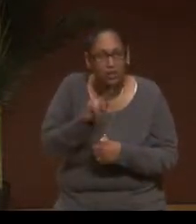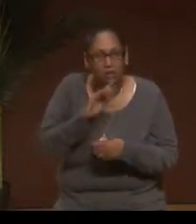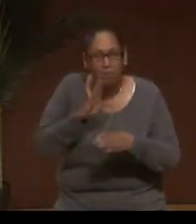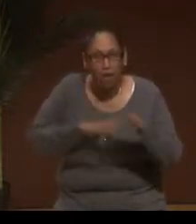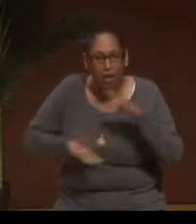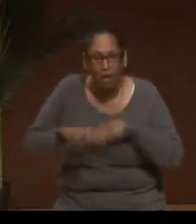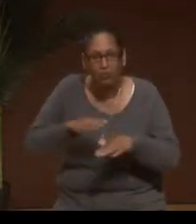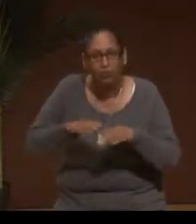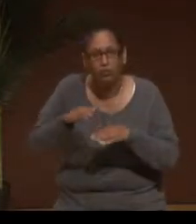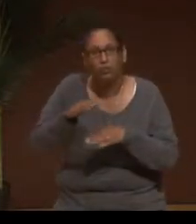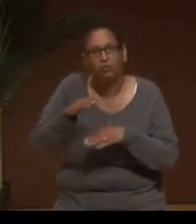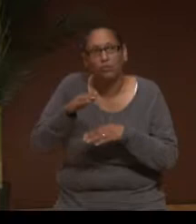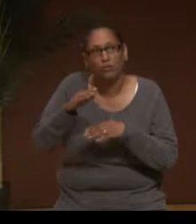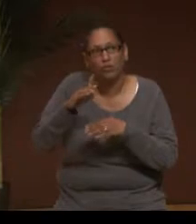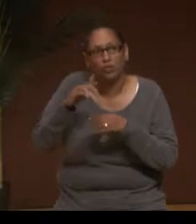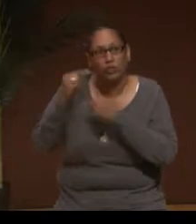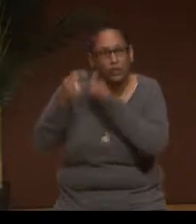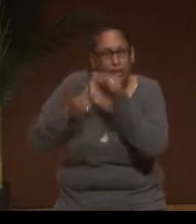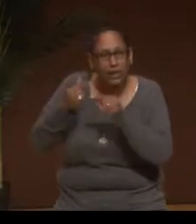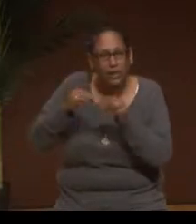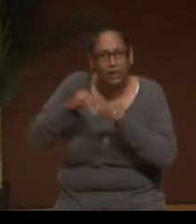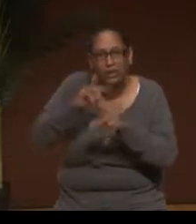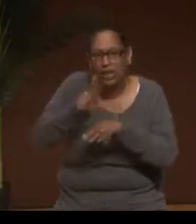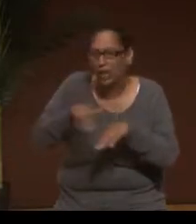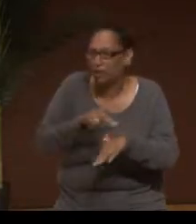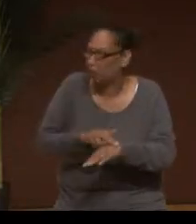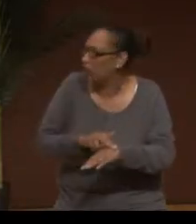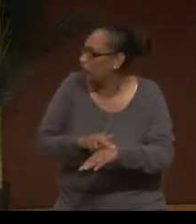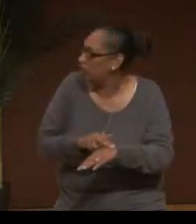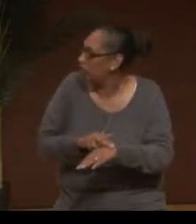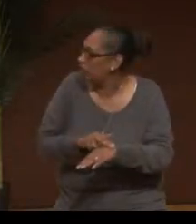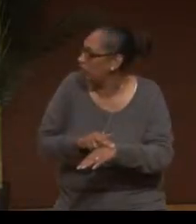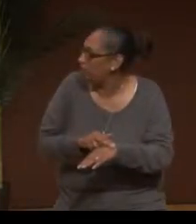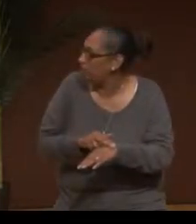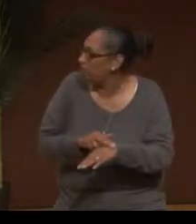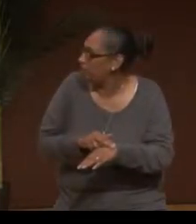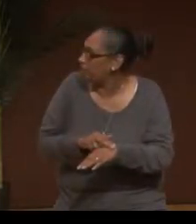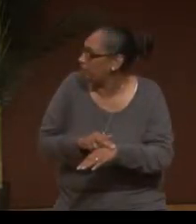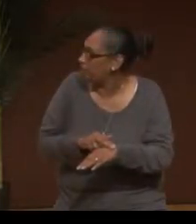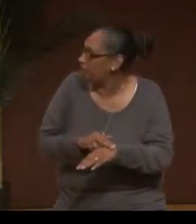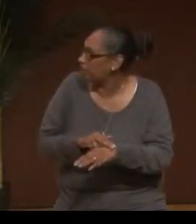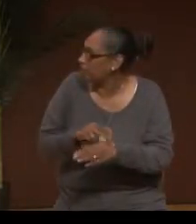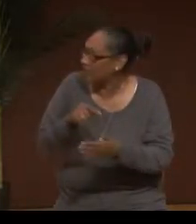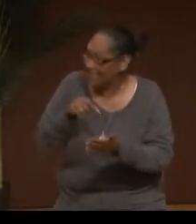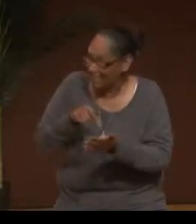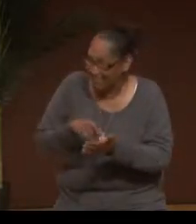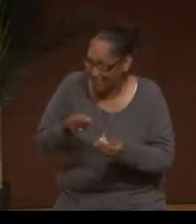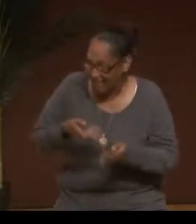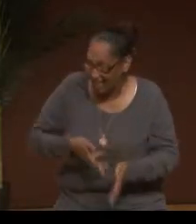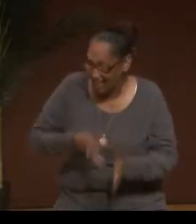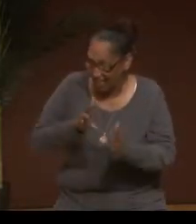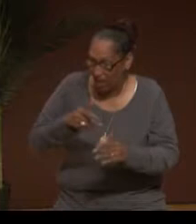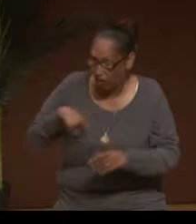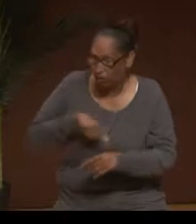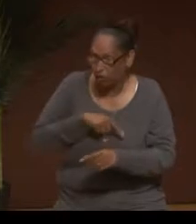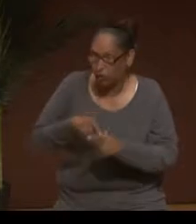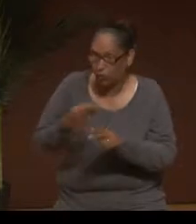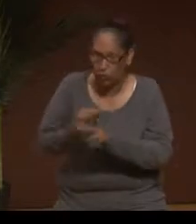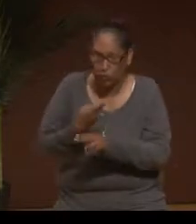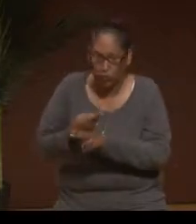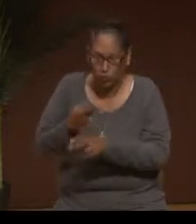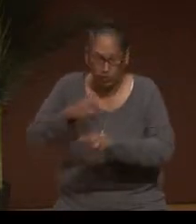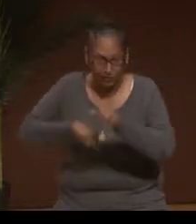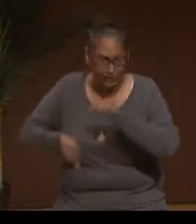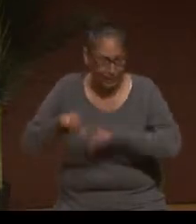and genetic in nature, and we imbue DNA with a lot of meaning. And this allows us then to use these